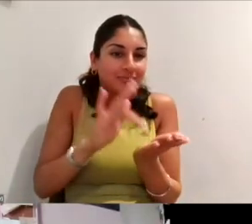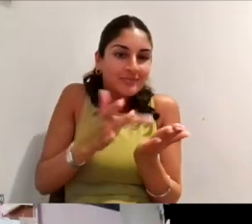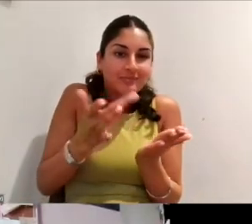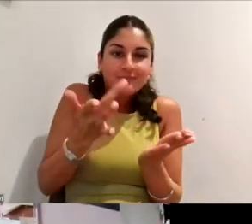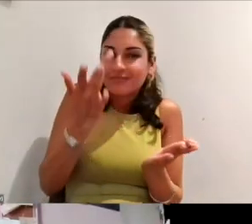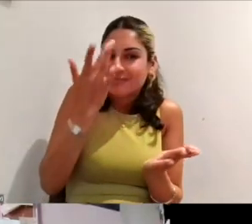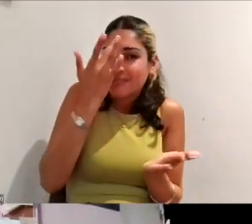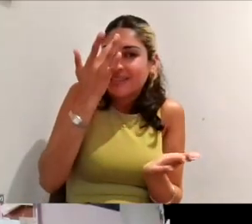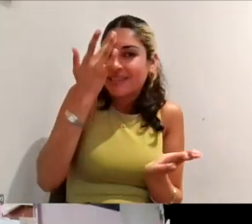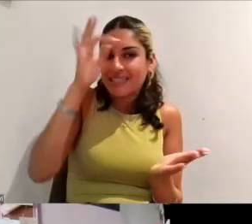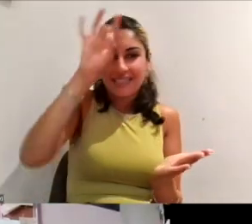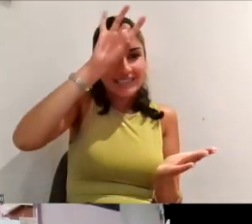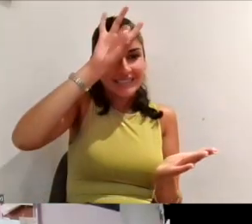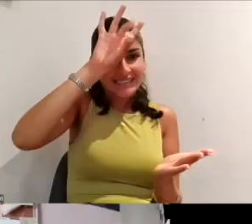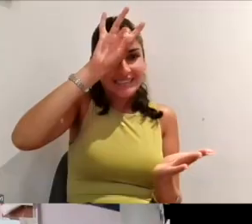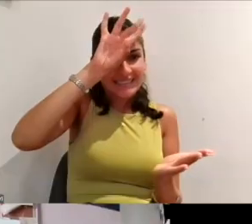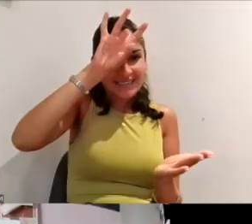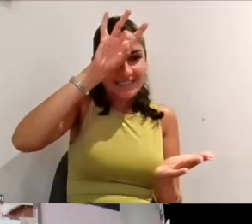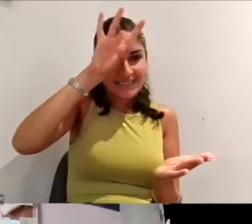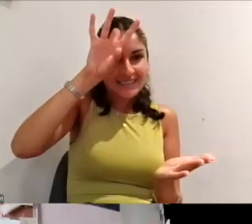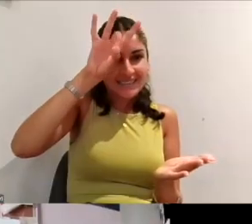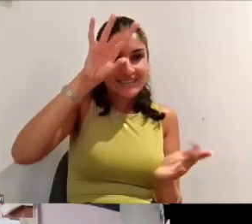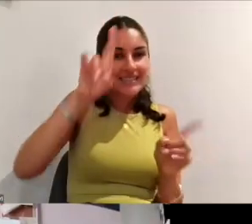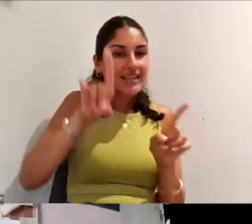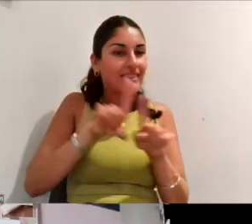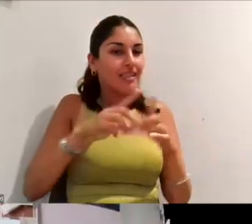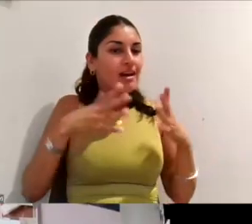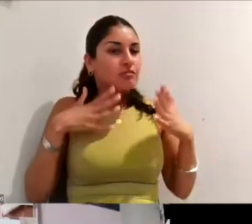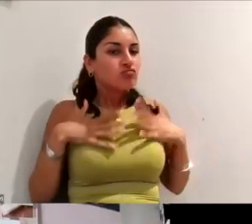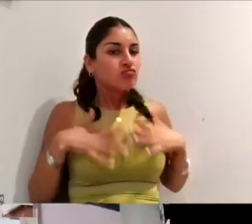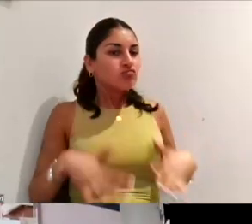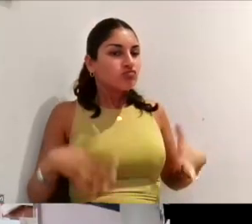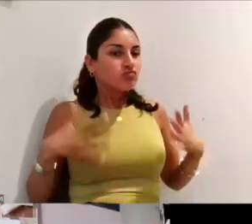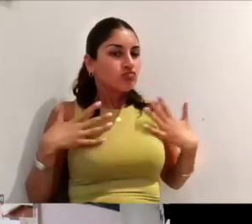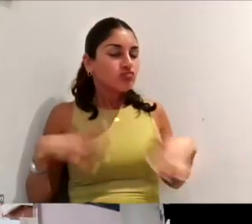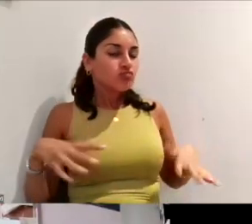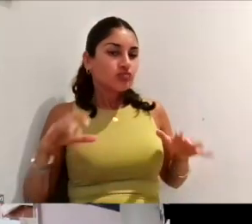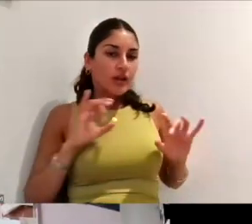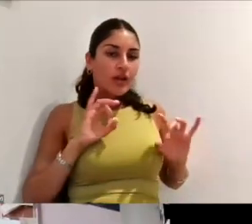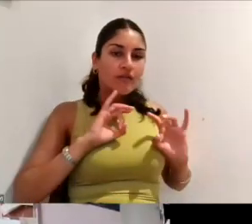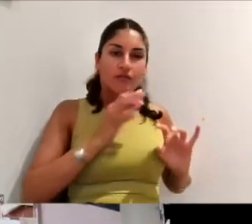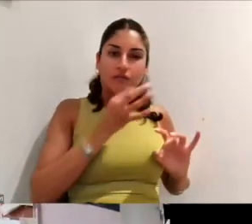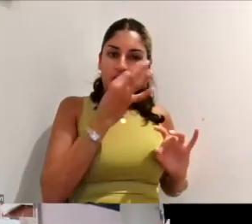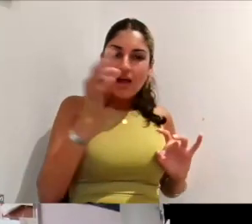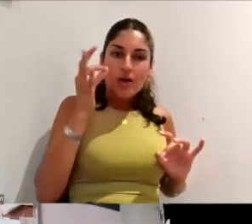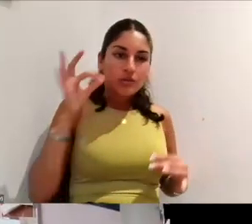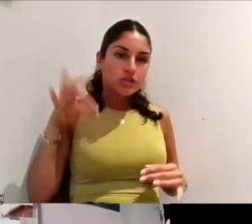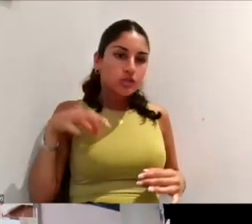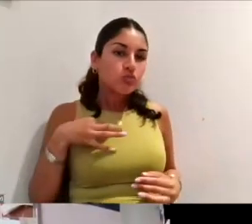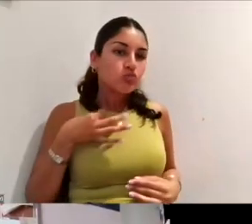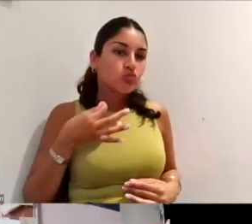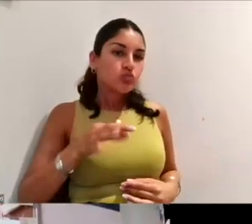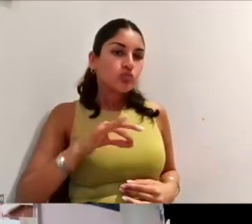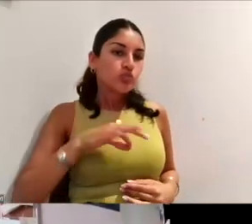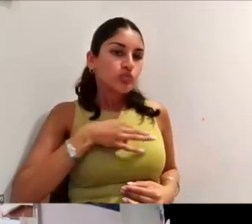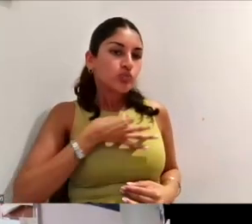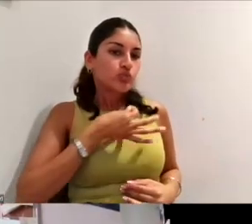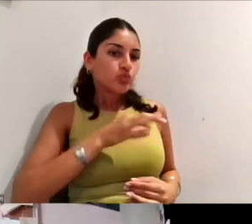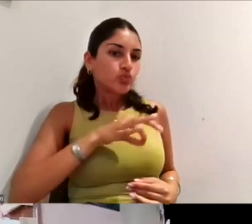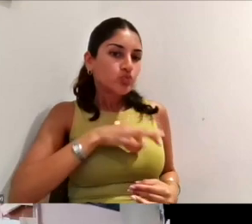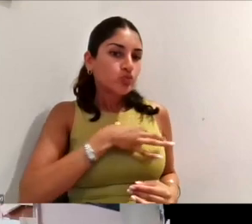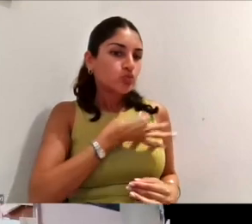twinkling jewellery, like my embroidered salwar kameez, like the clinking of dishes,